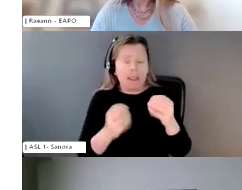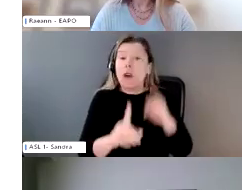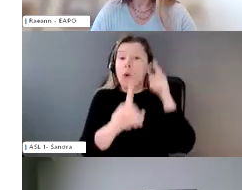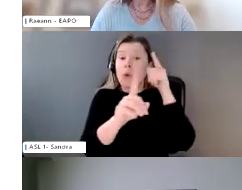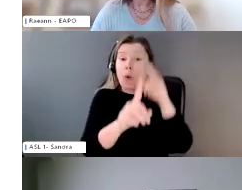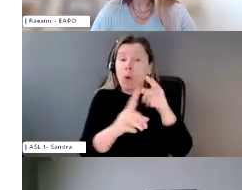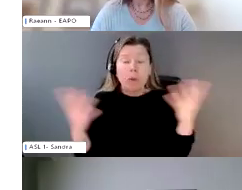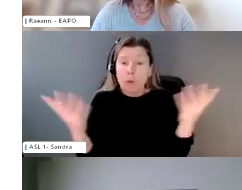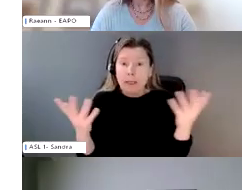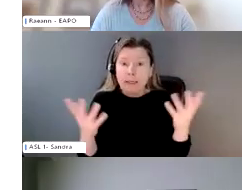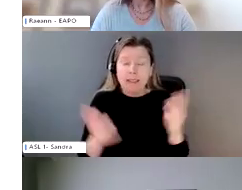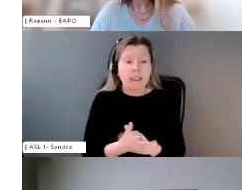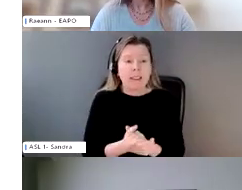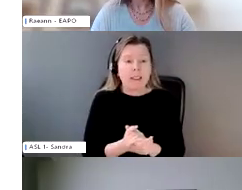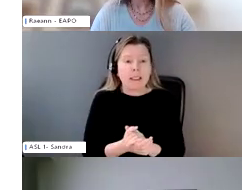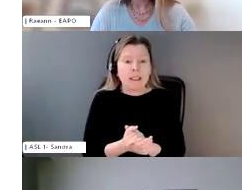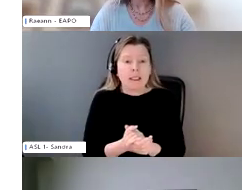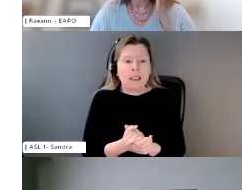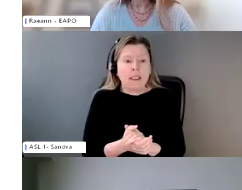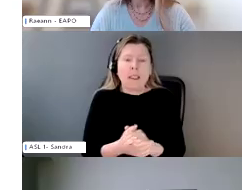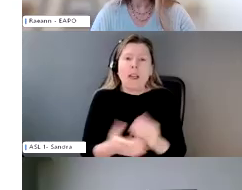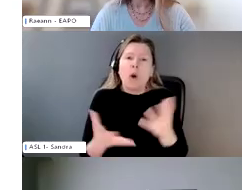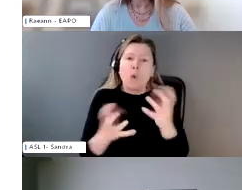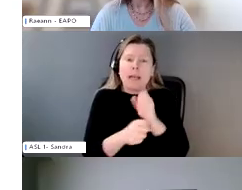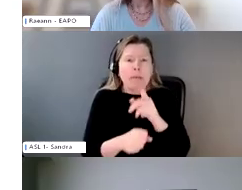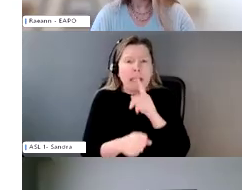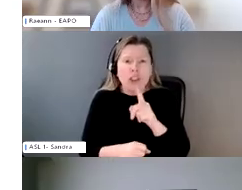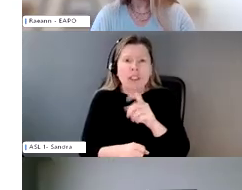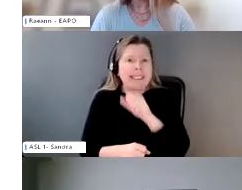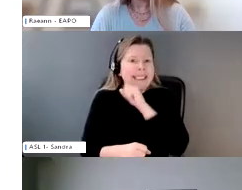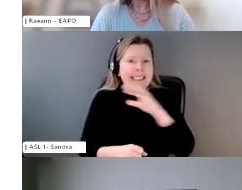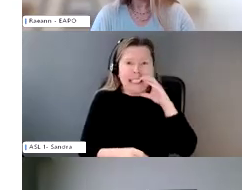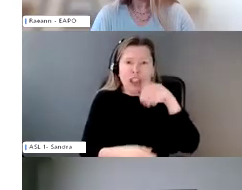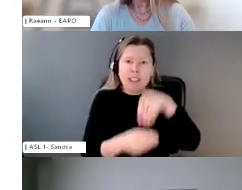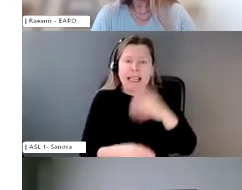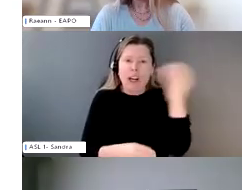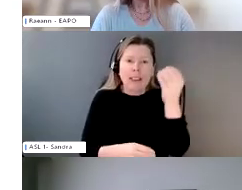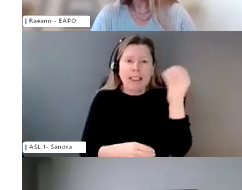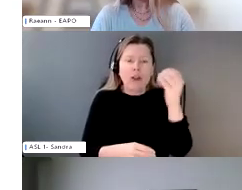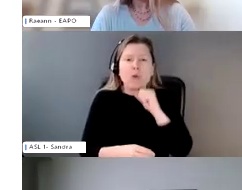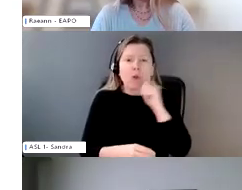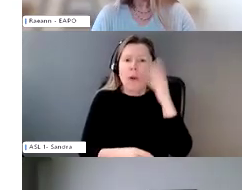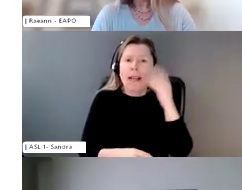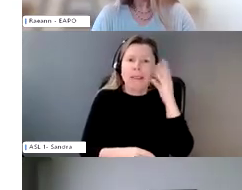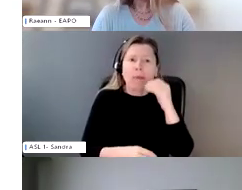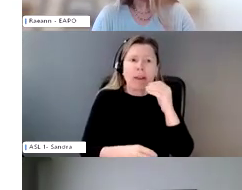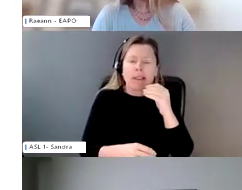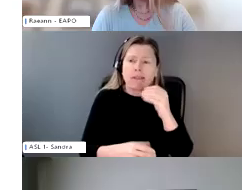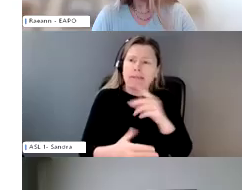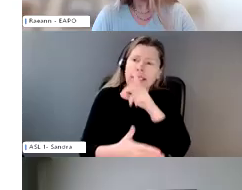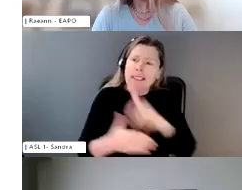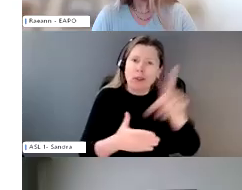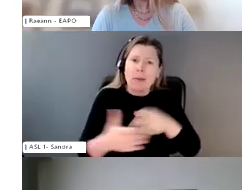is wholesome in terms of we want to make sure that seniors in Ontario are free from ageism, abuse, where your